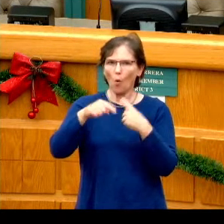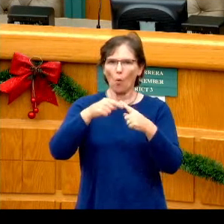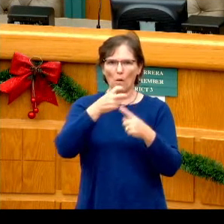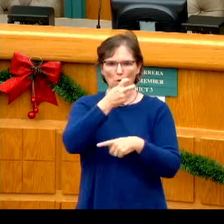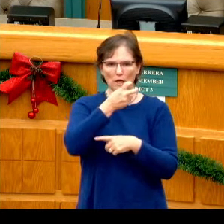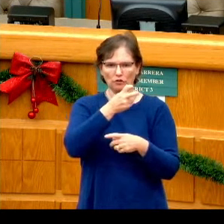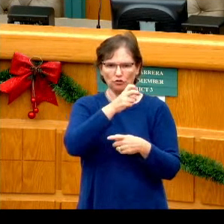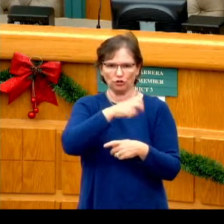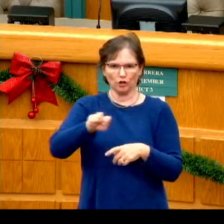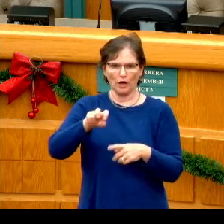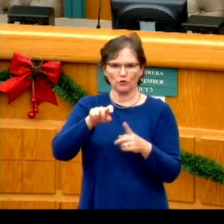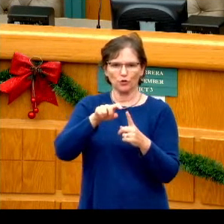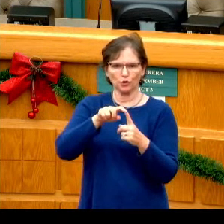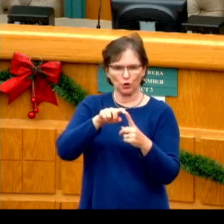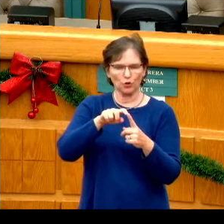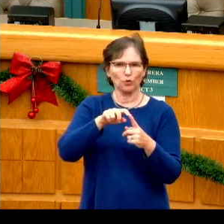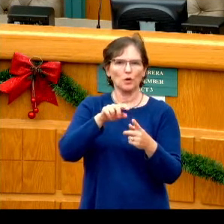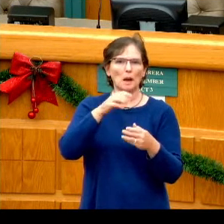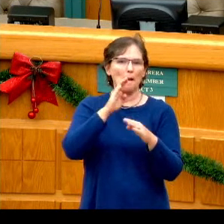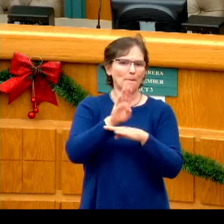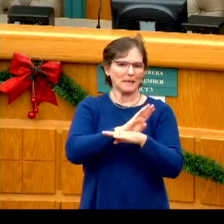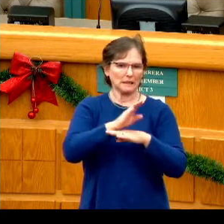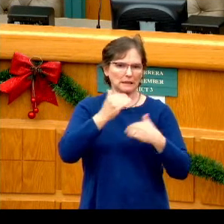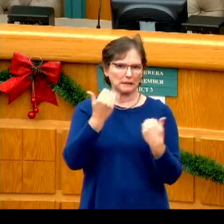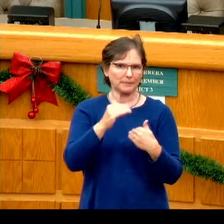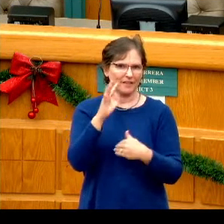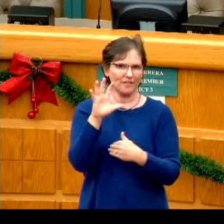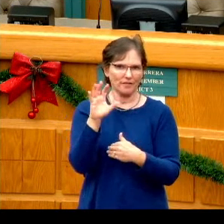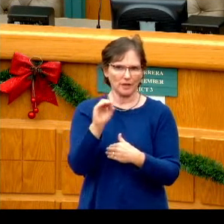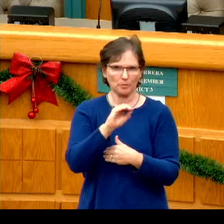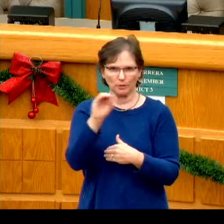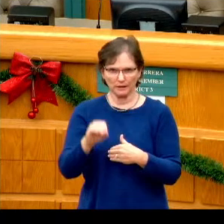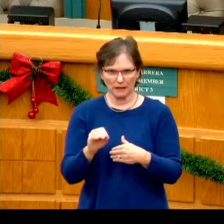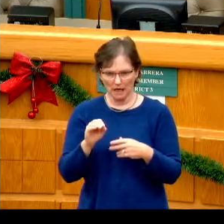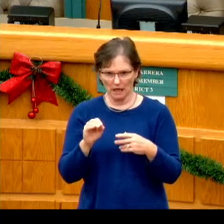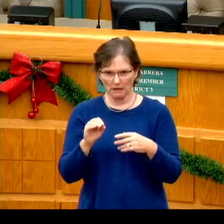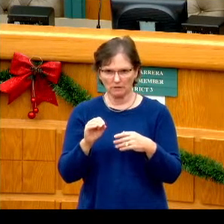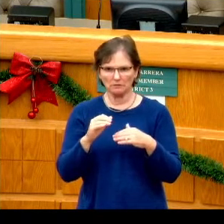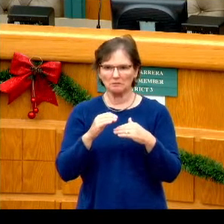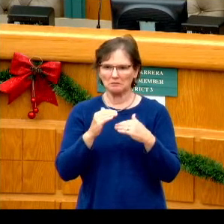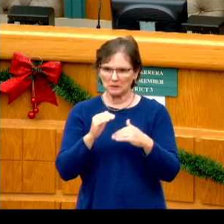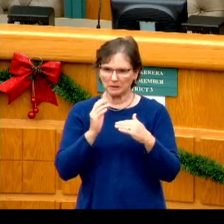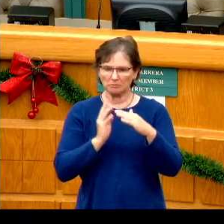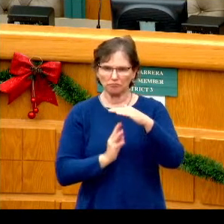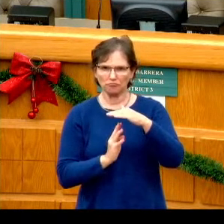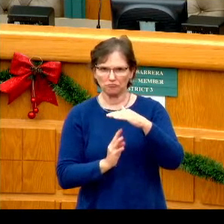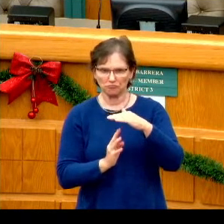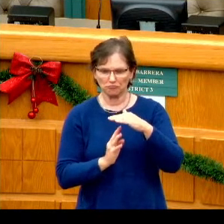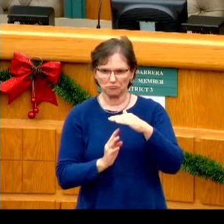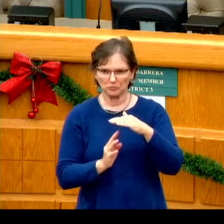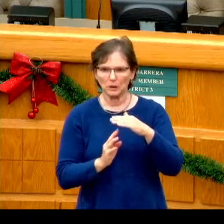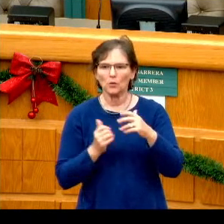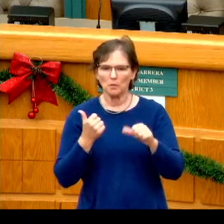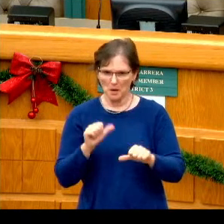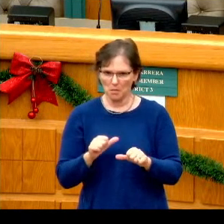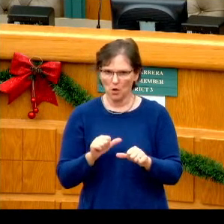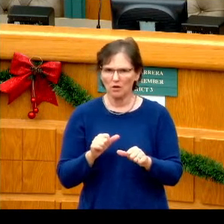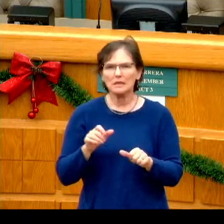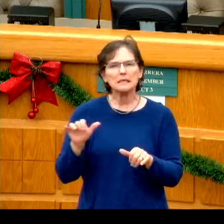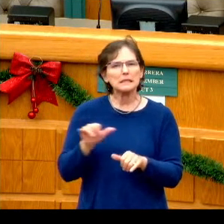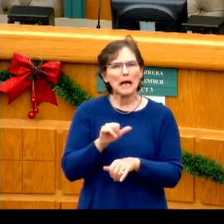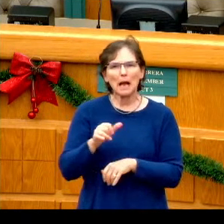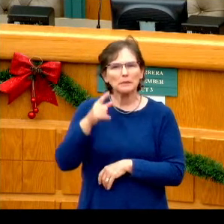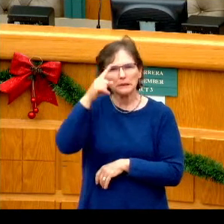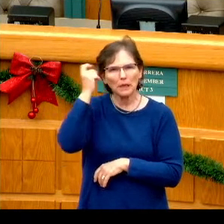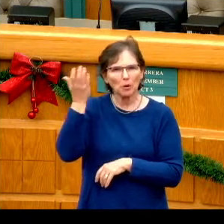respond, the same way that we did in the summer when we transitioned from 75% to 50% business capacity, which